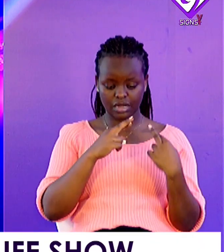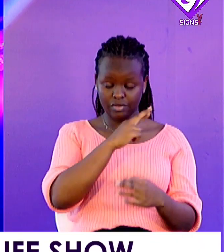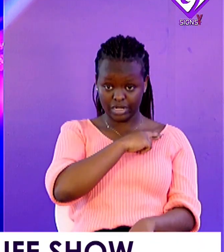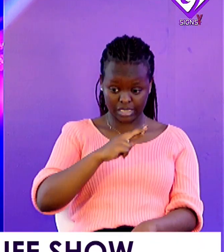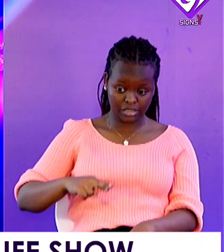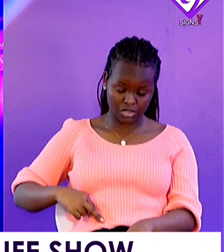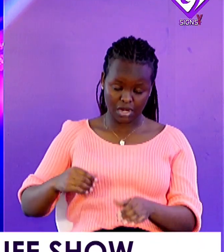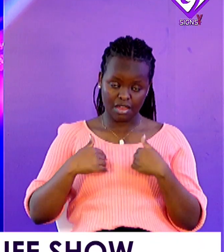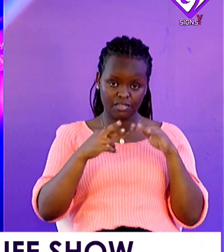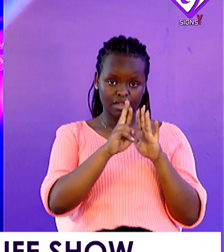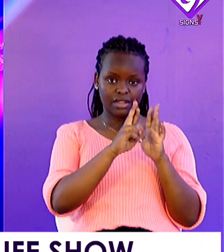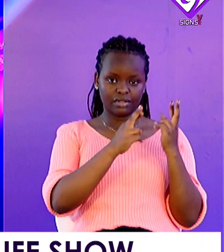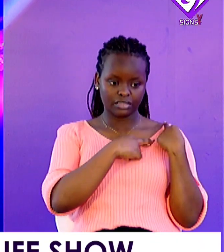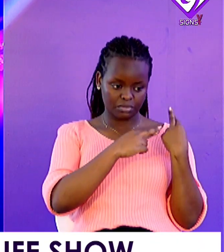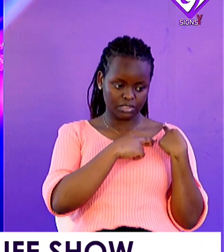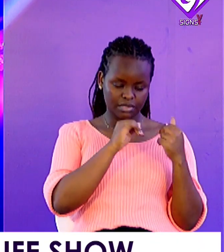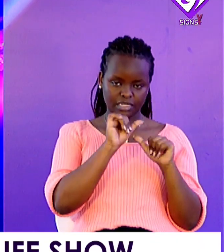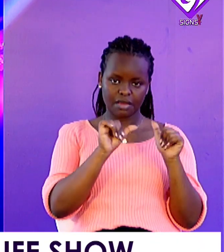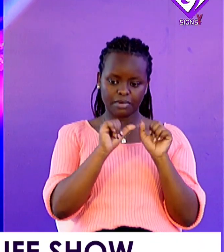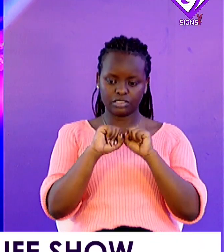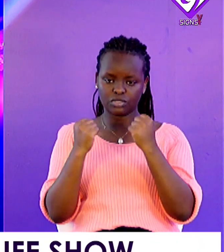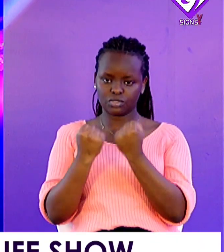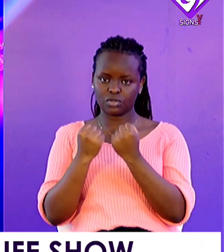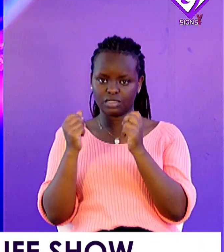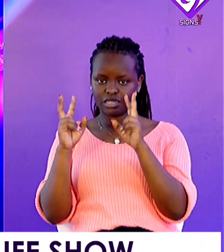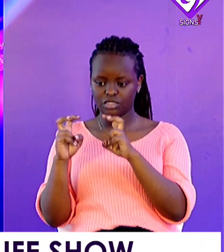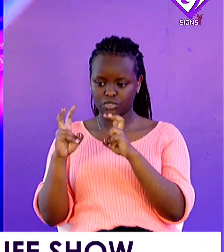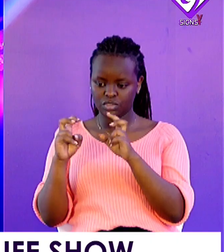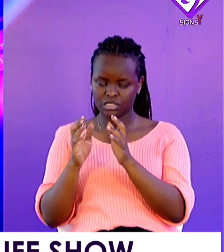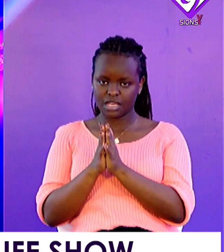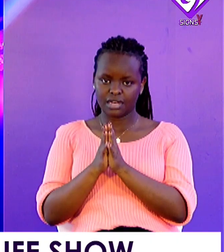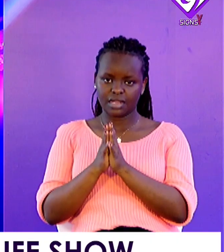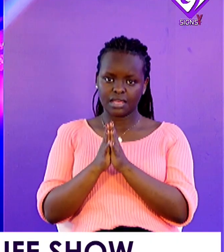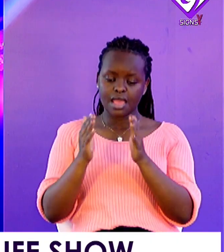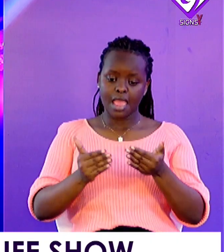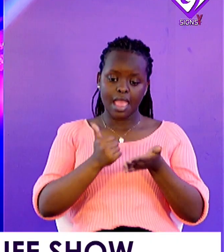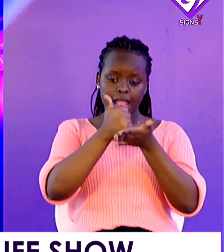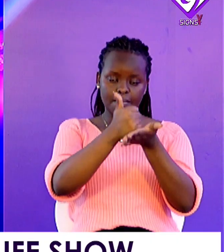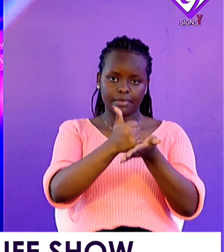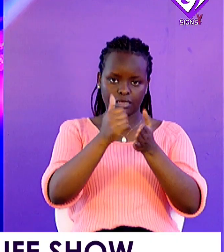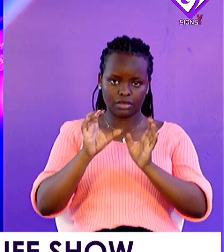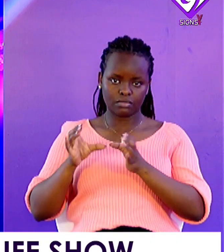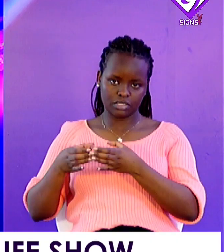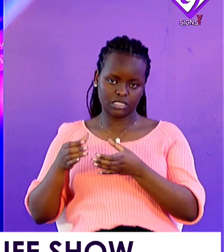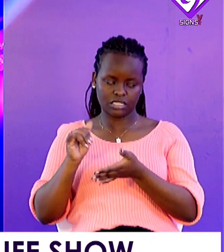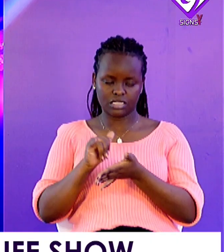the social issues and even reaching out to communities. But